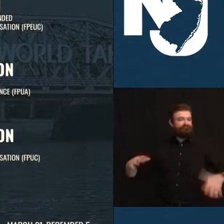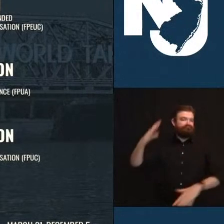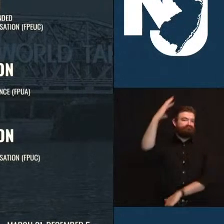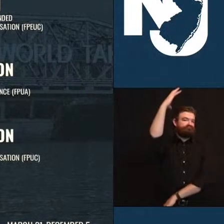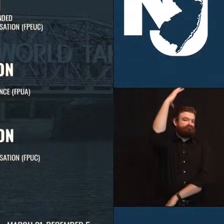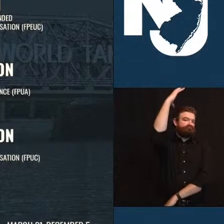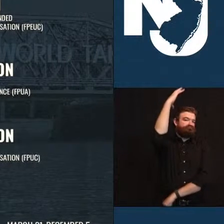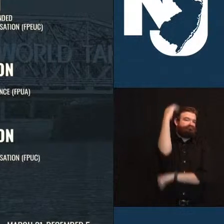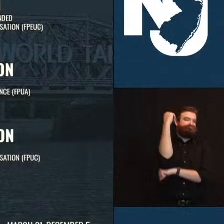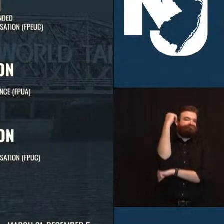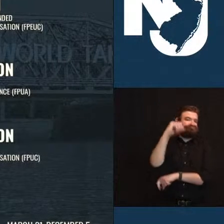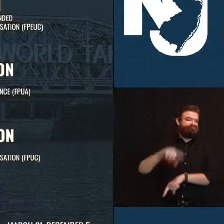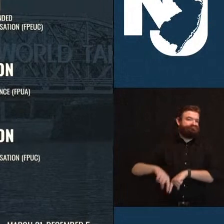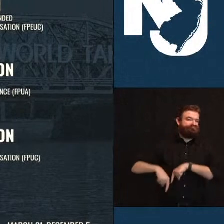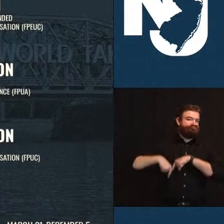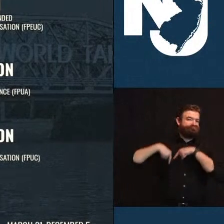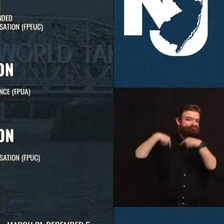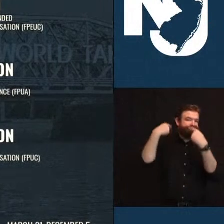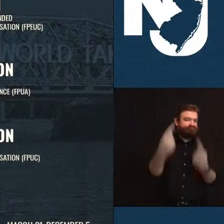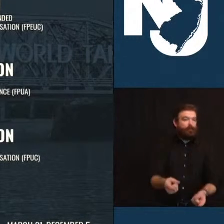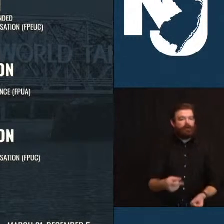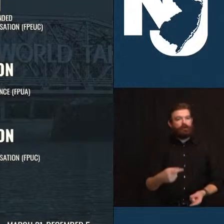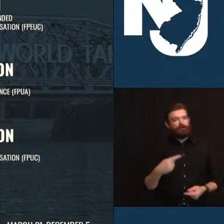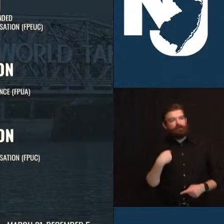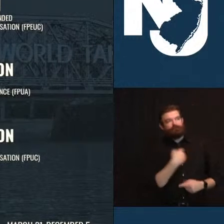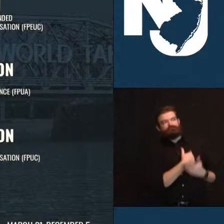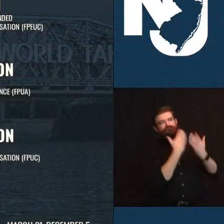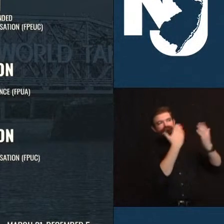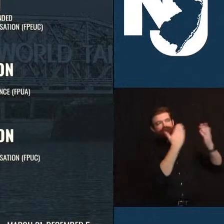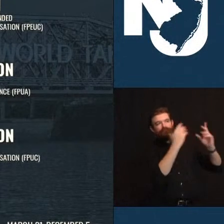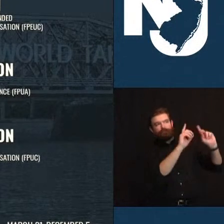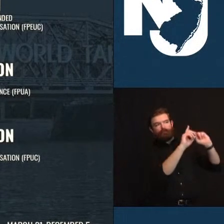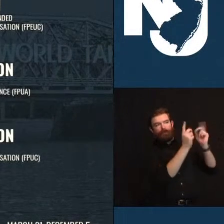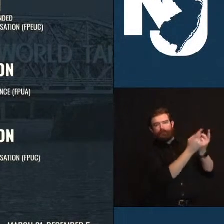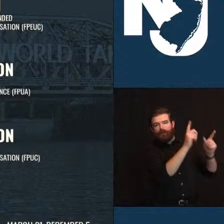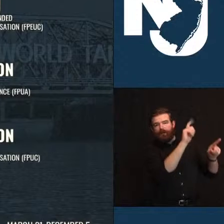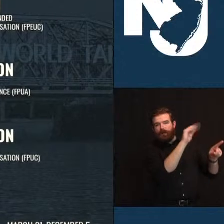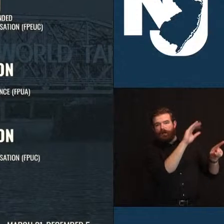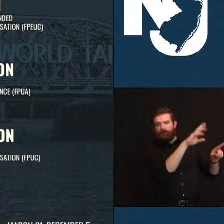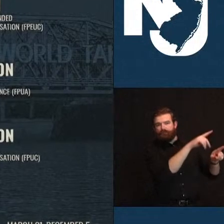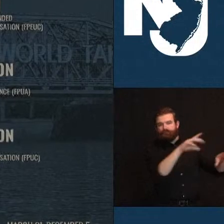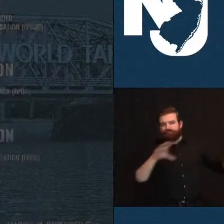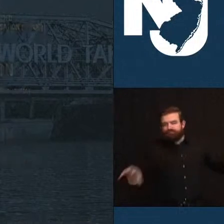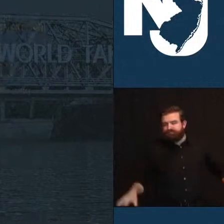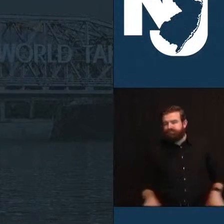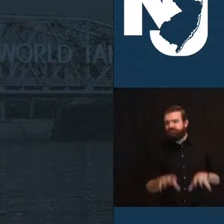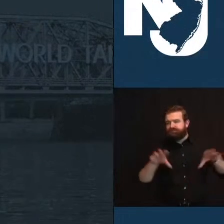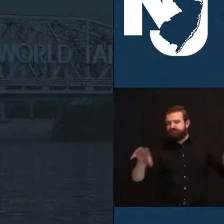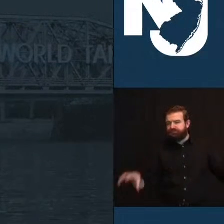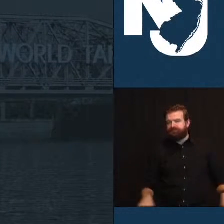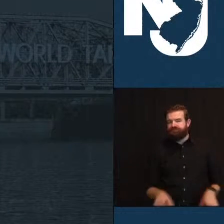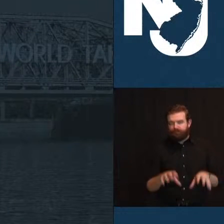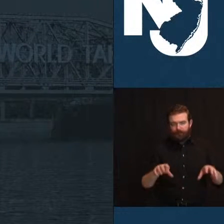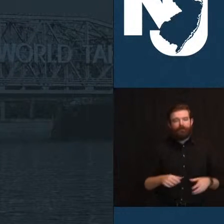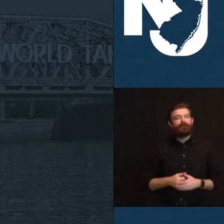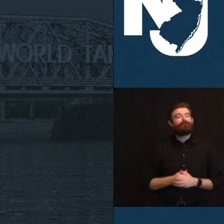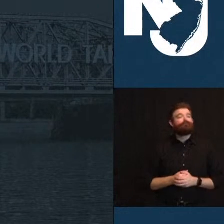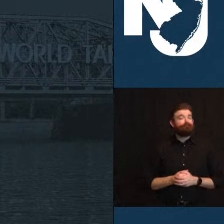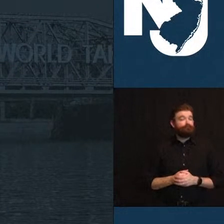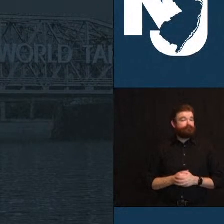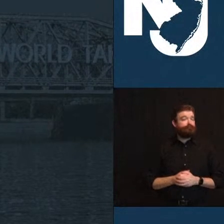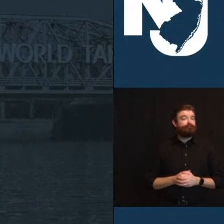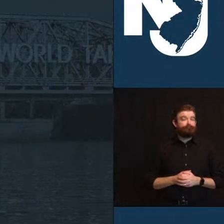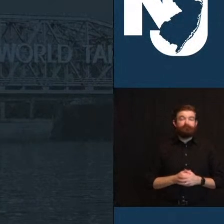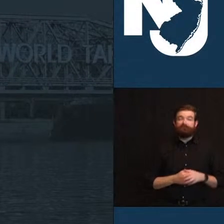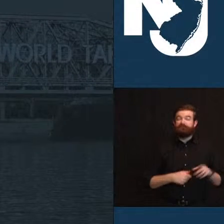of Labor has our gratitude for all they're doing to help workers receive their benefits. We know that there are those who, for